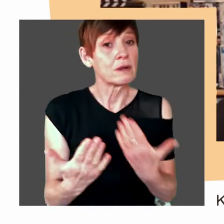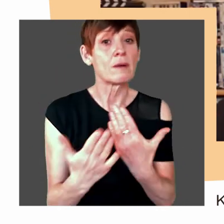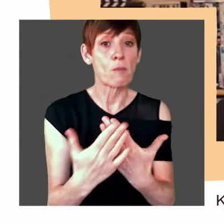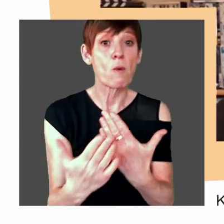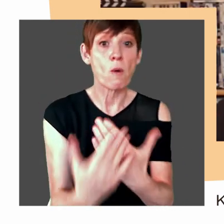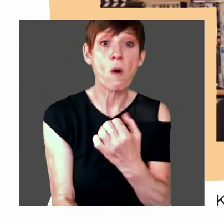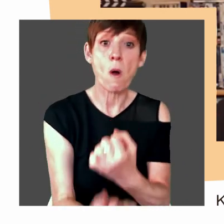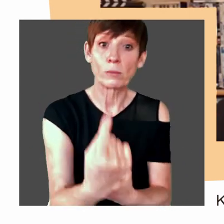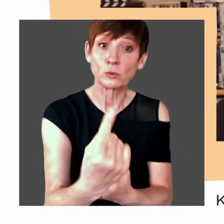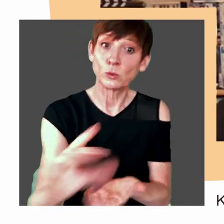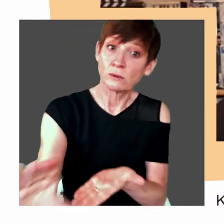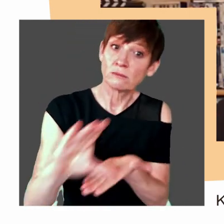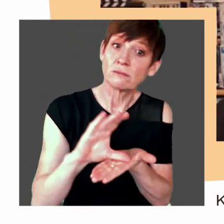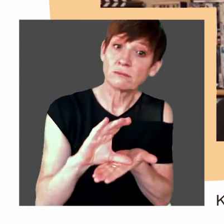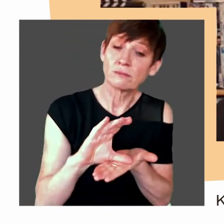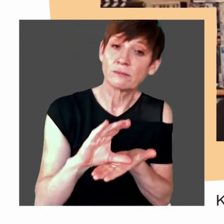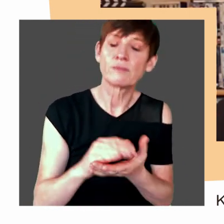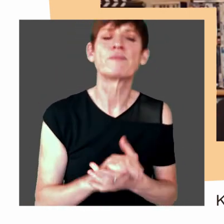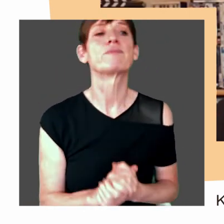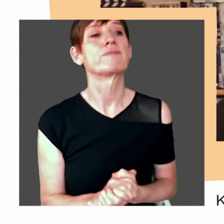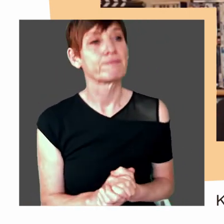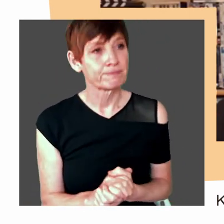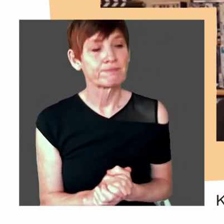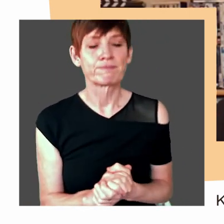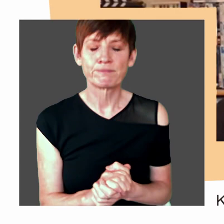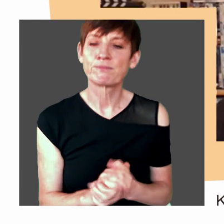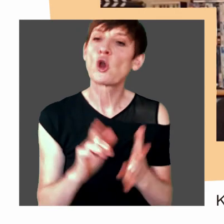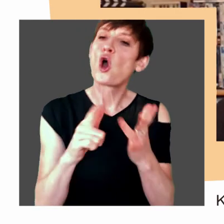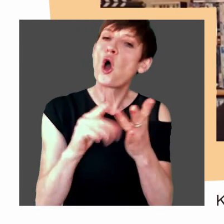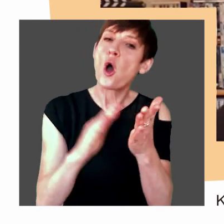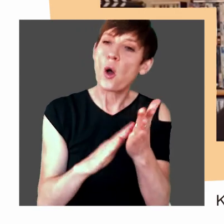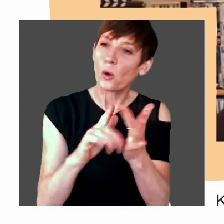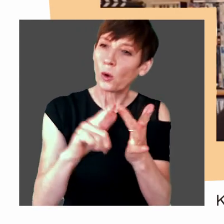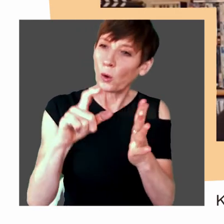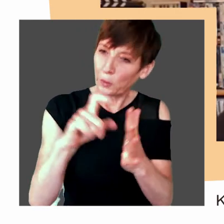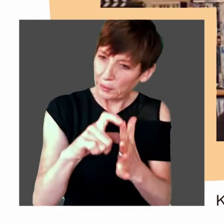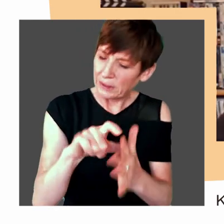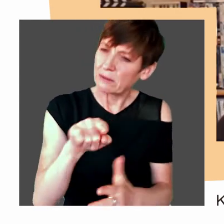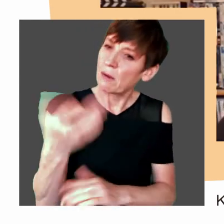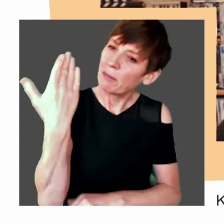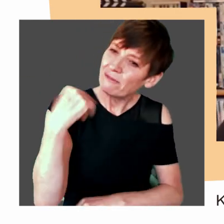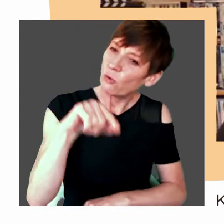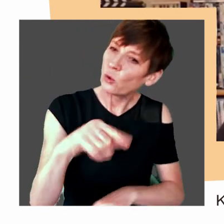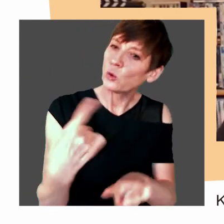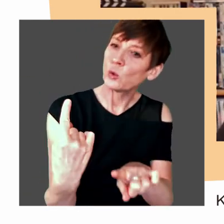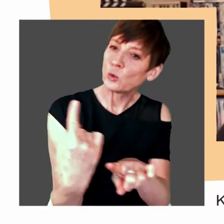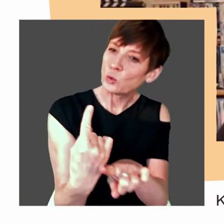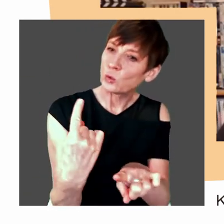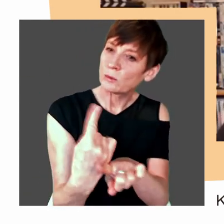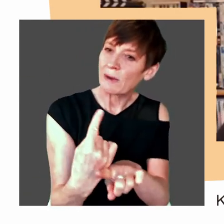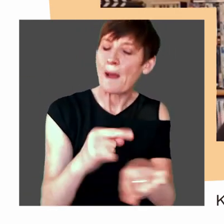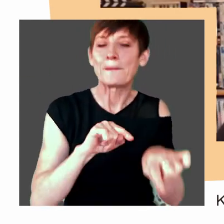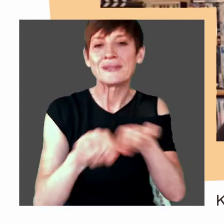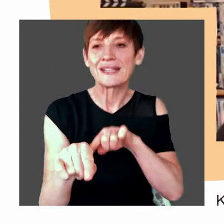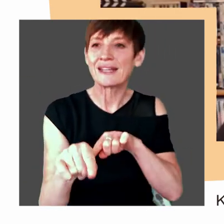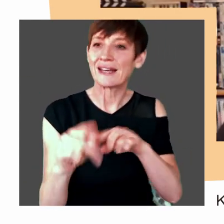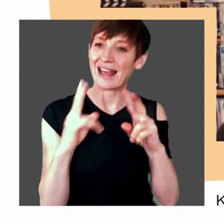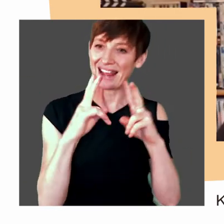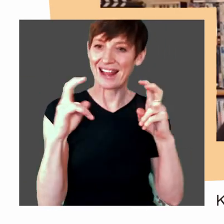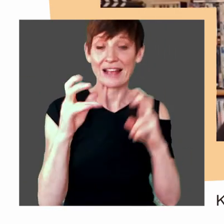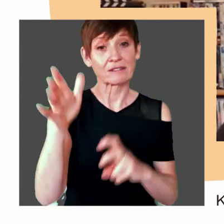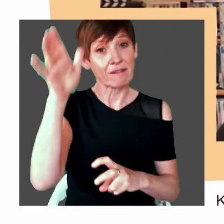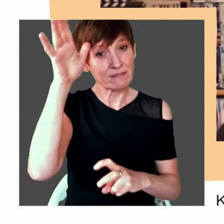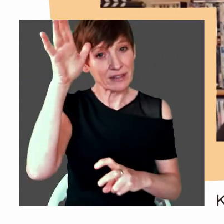Coming back to you, Omid, the art world, I mean, you talked about how particularly Castlefield Gallery, which is a